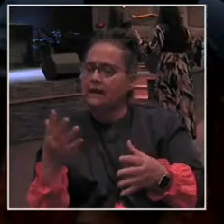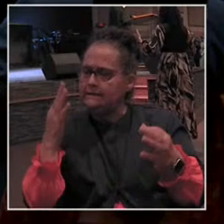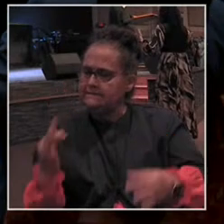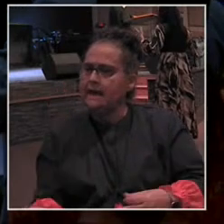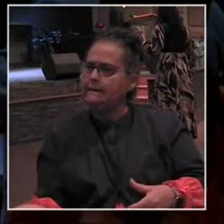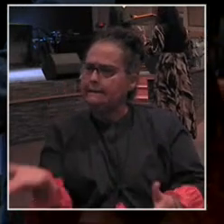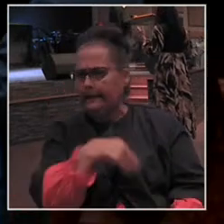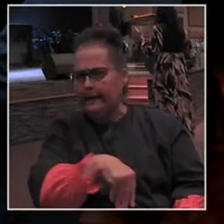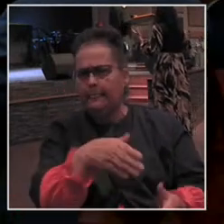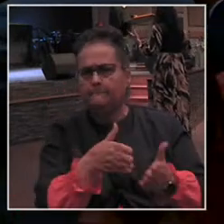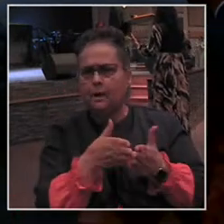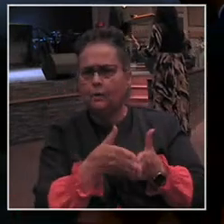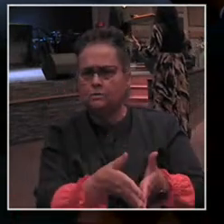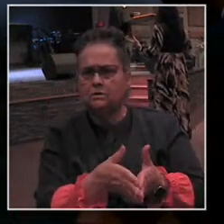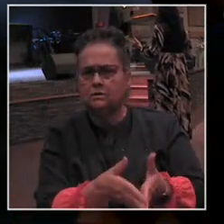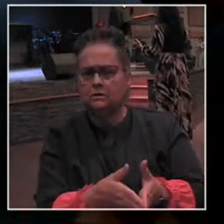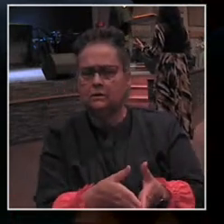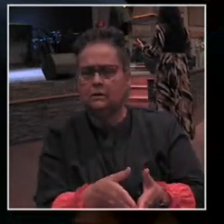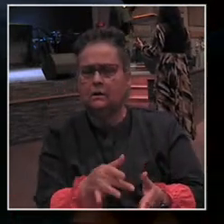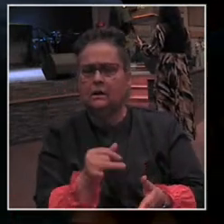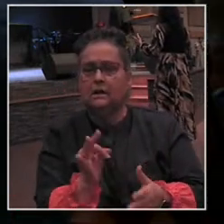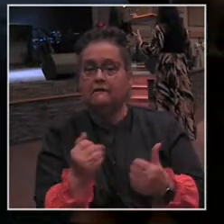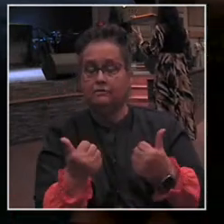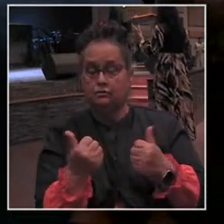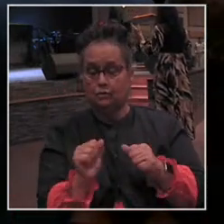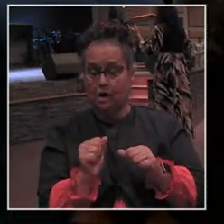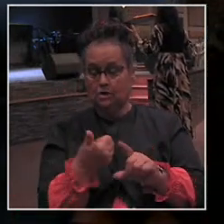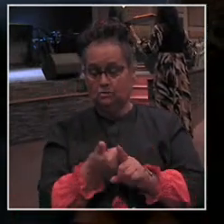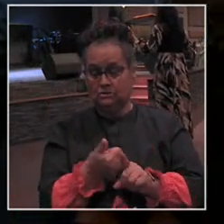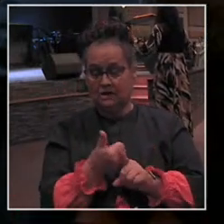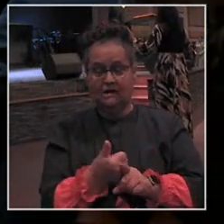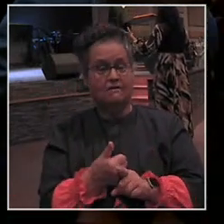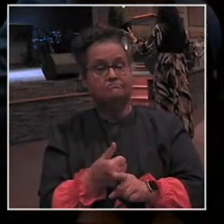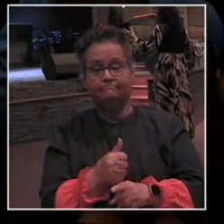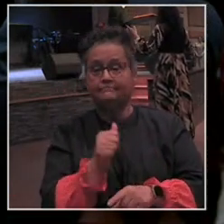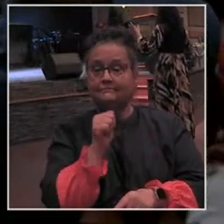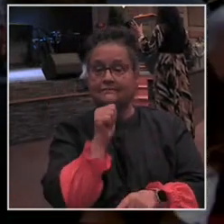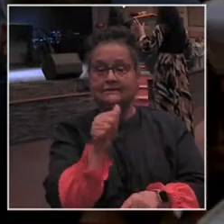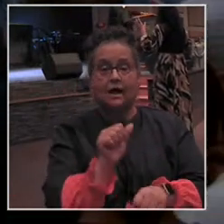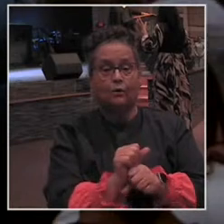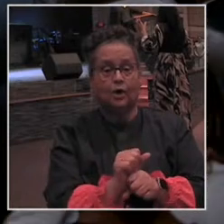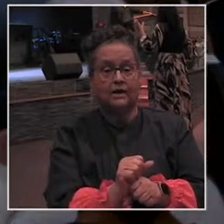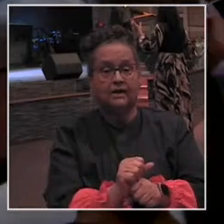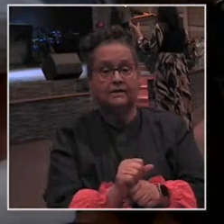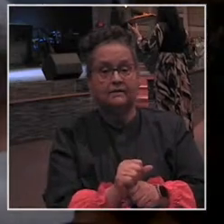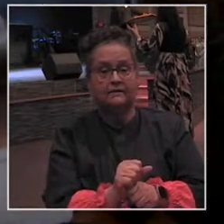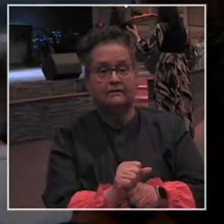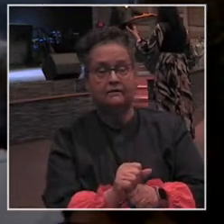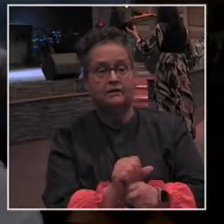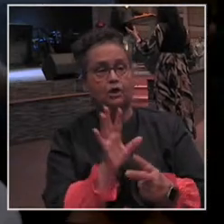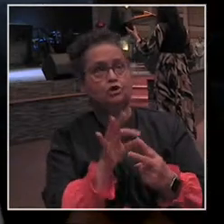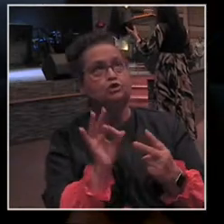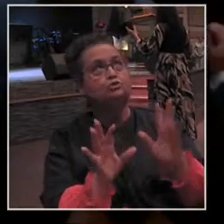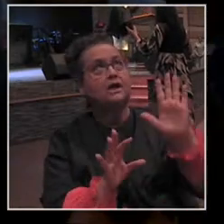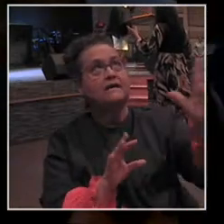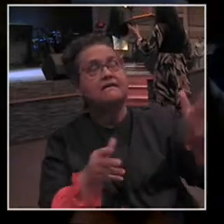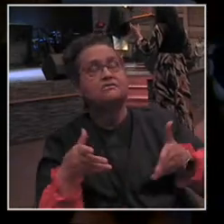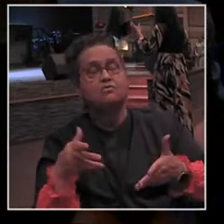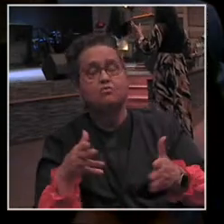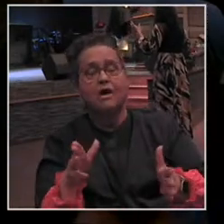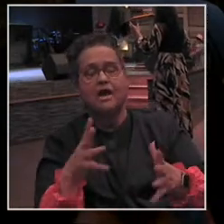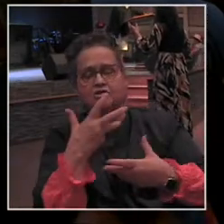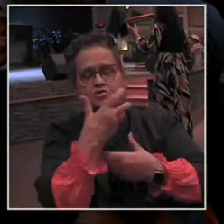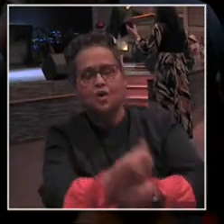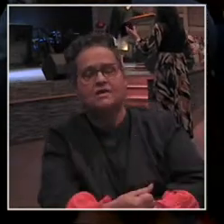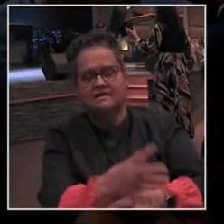the boat. If you've tried it your way and it's not working, choose his way, trust him,